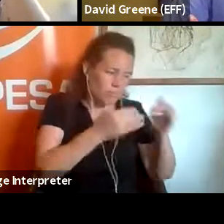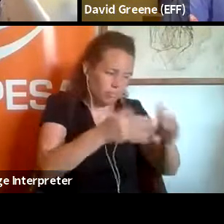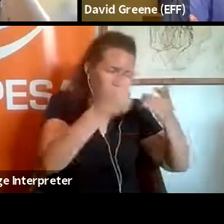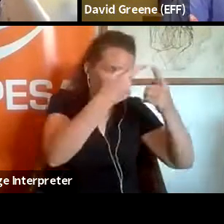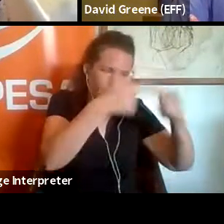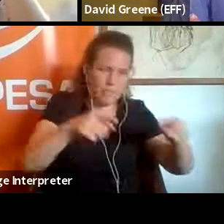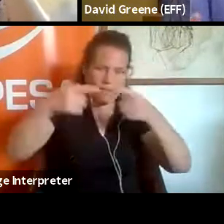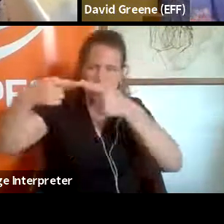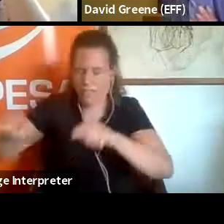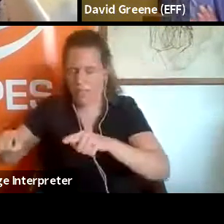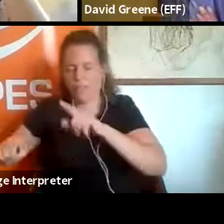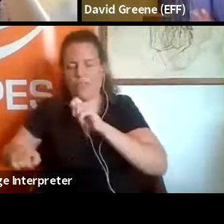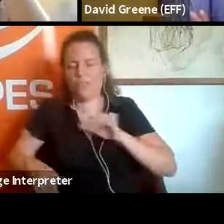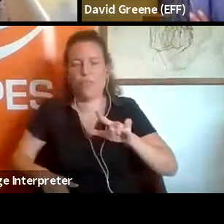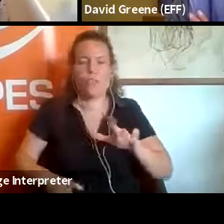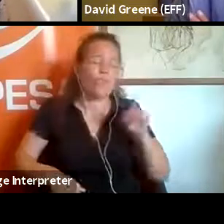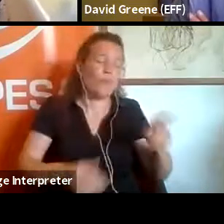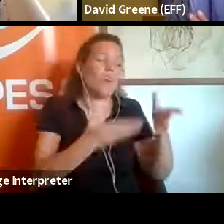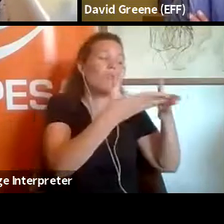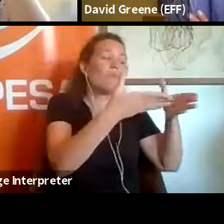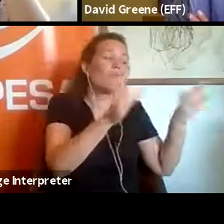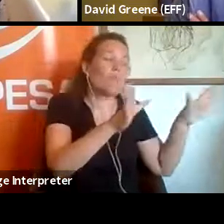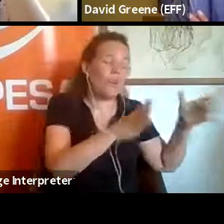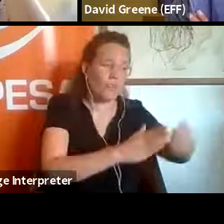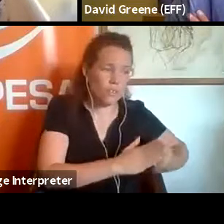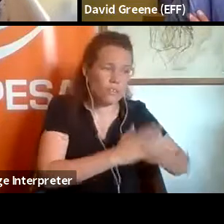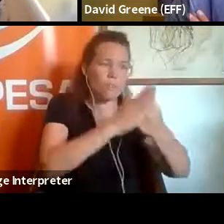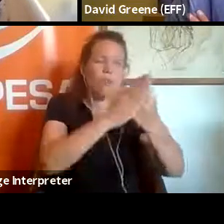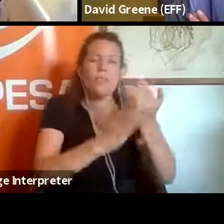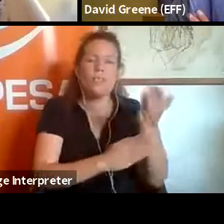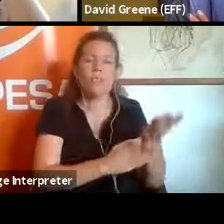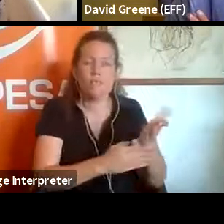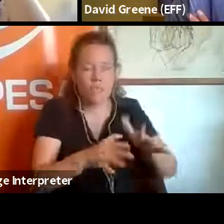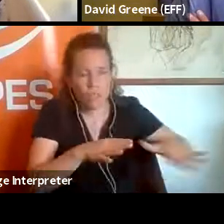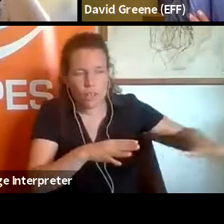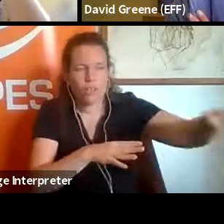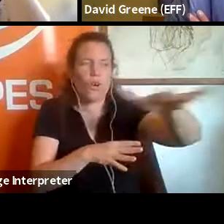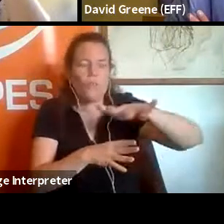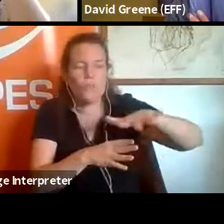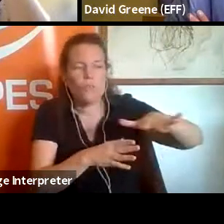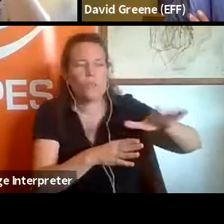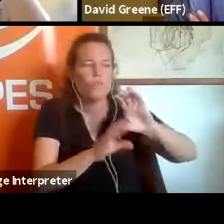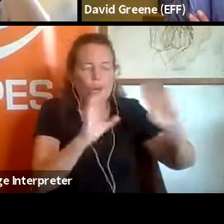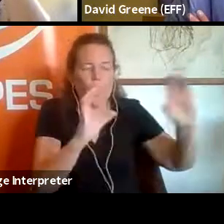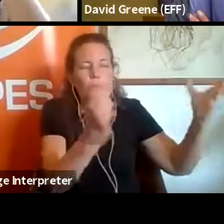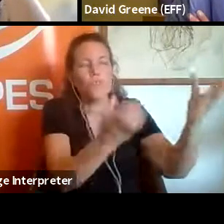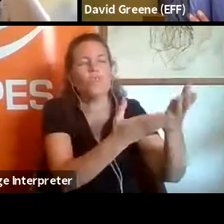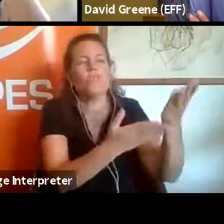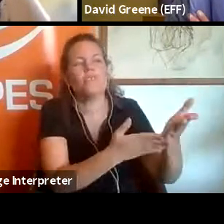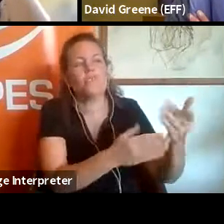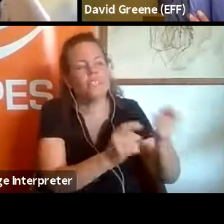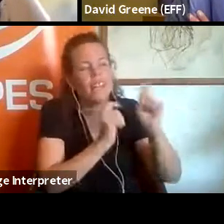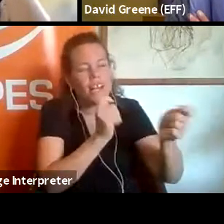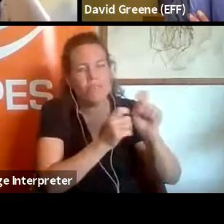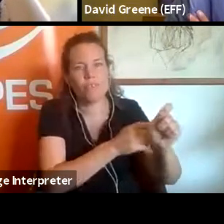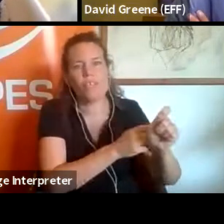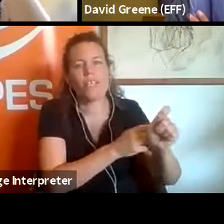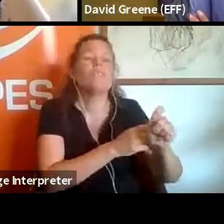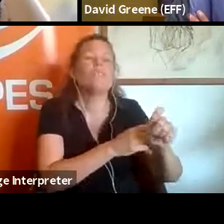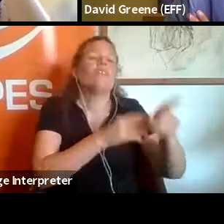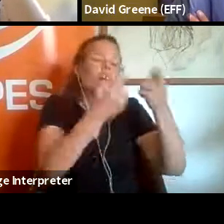have the broader supporters, the community advocates, the civil society, the